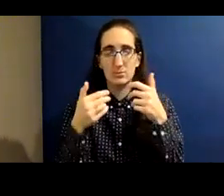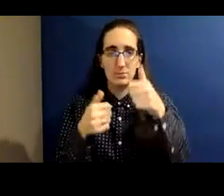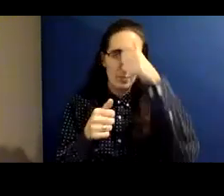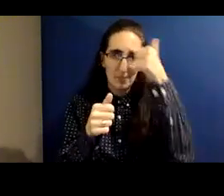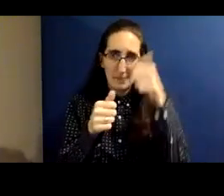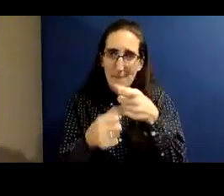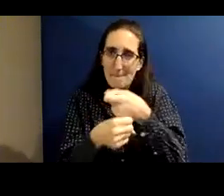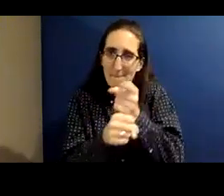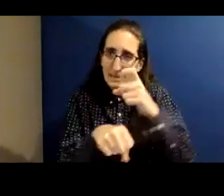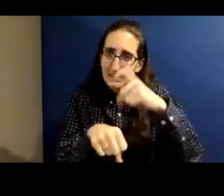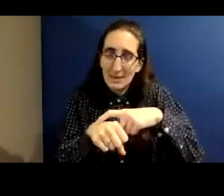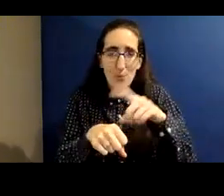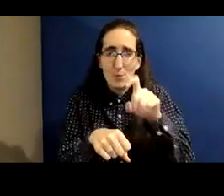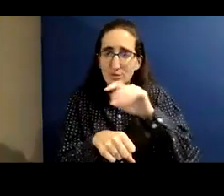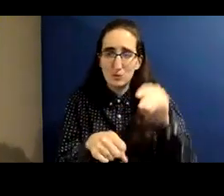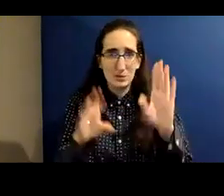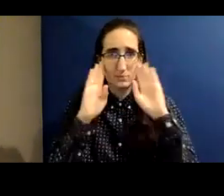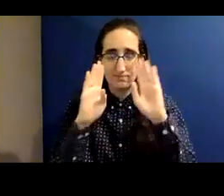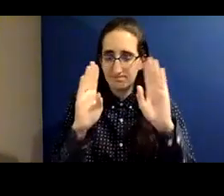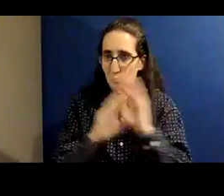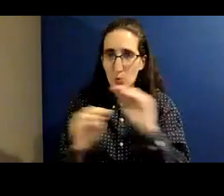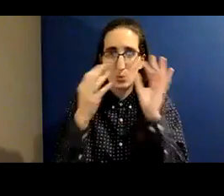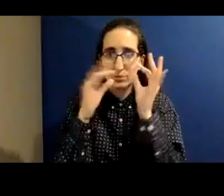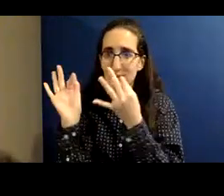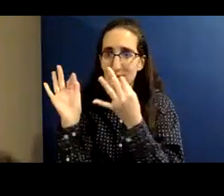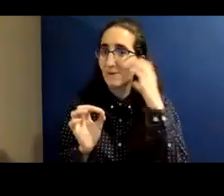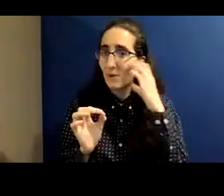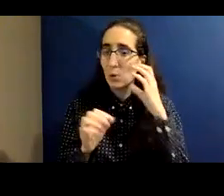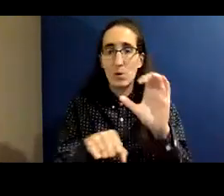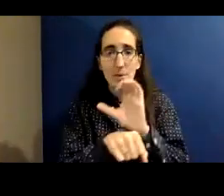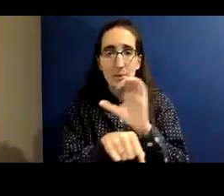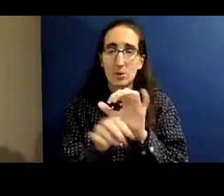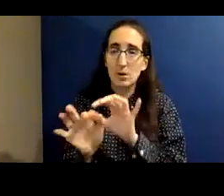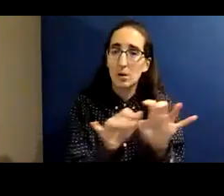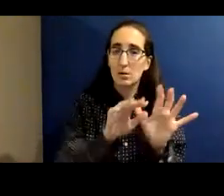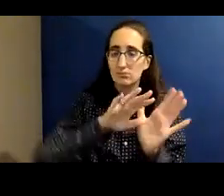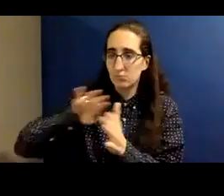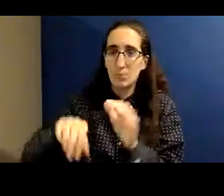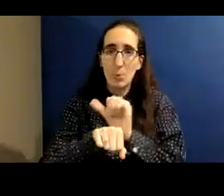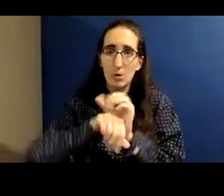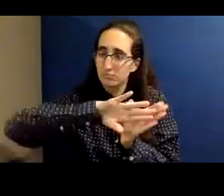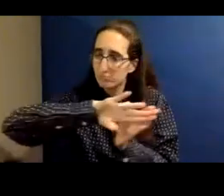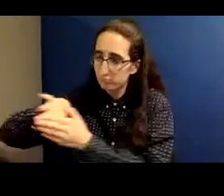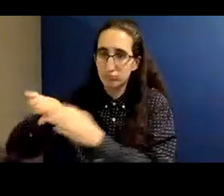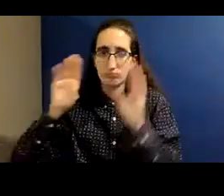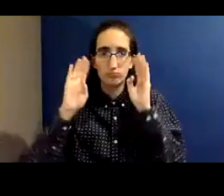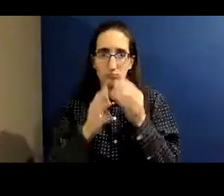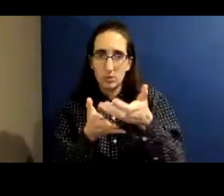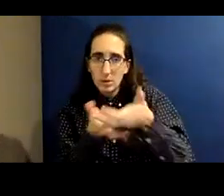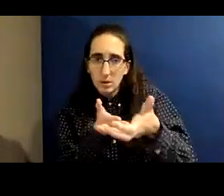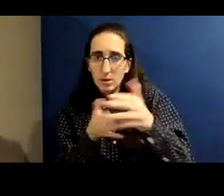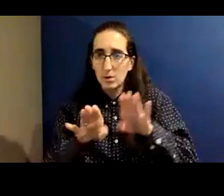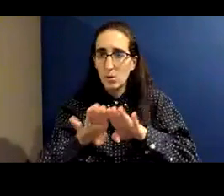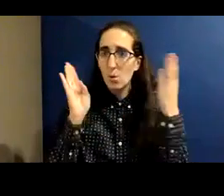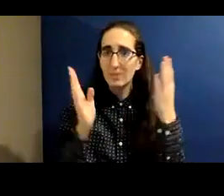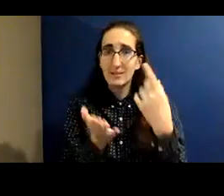Make time, be fully present, no distractions, put that phone away, put all devices away, put work away, open up conversations, talk